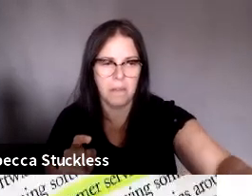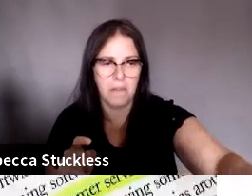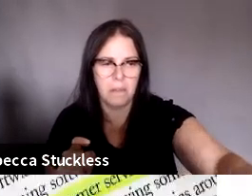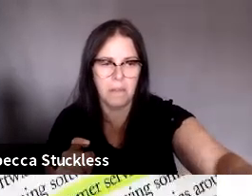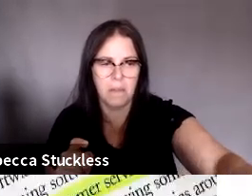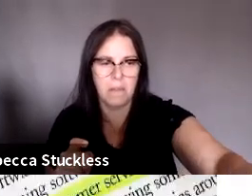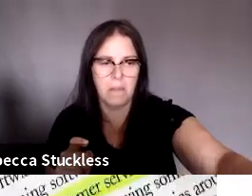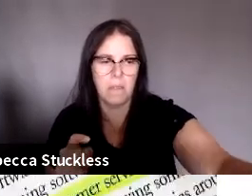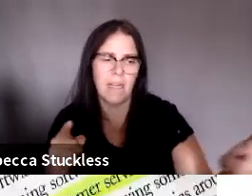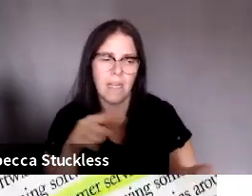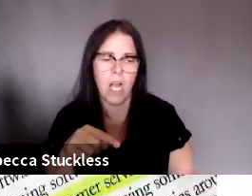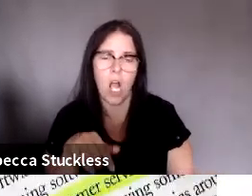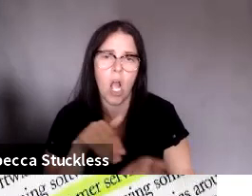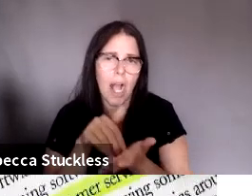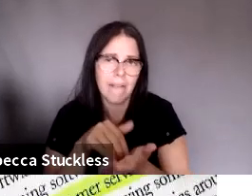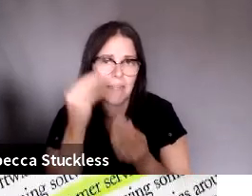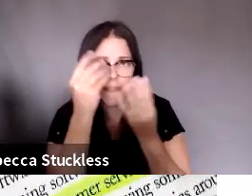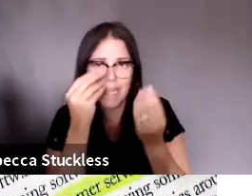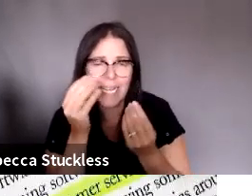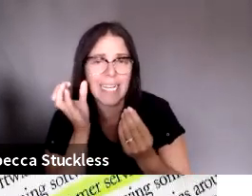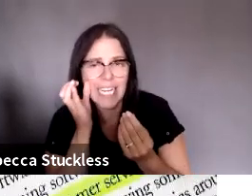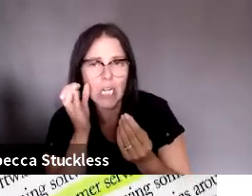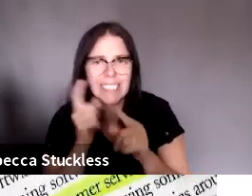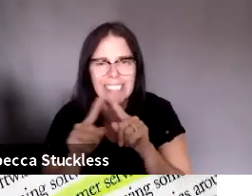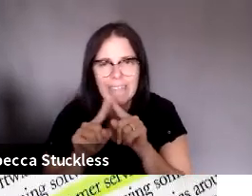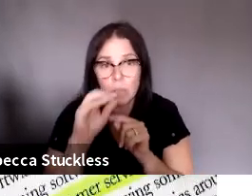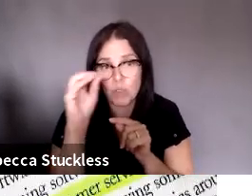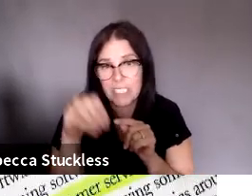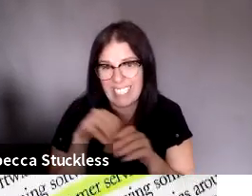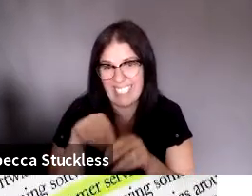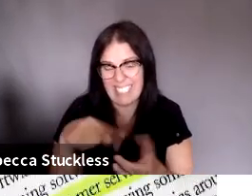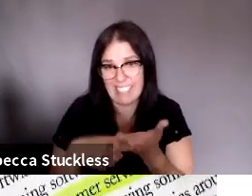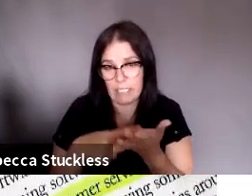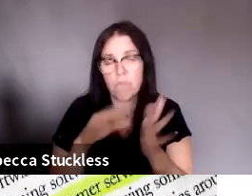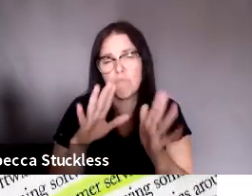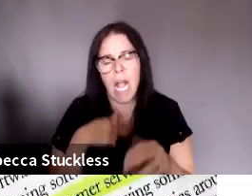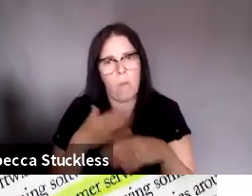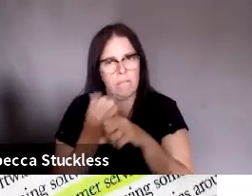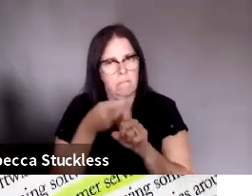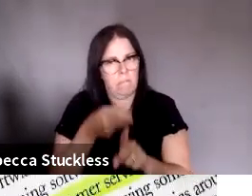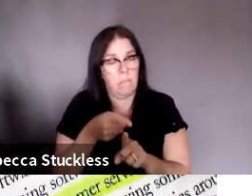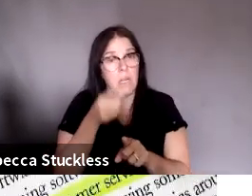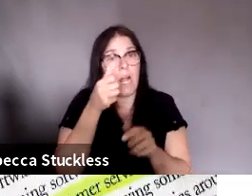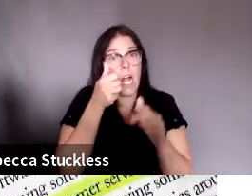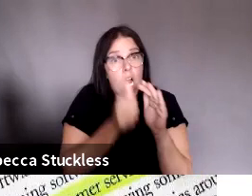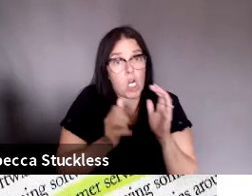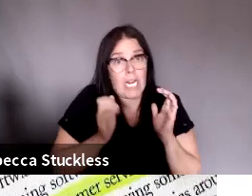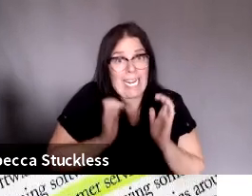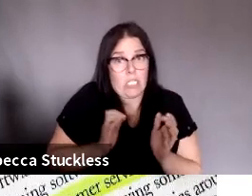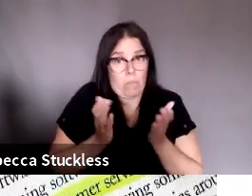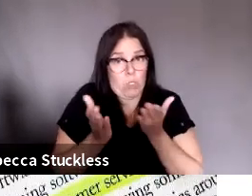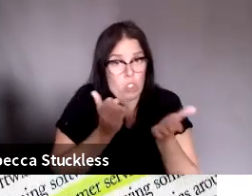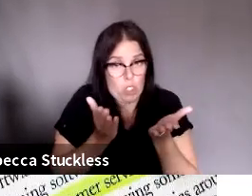we throw around a lot of percentages in these discussions. So I just want to recap for a second that within customer service, which overall counts